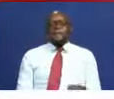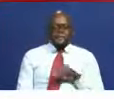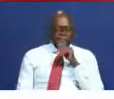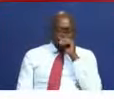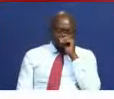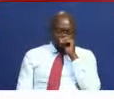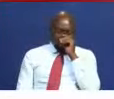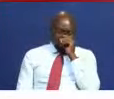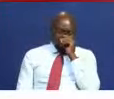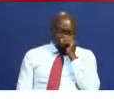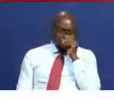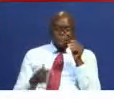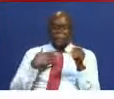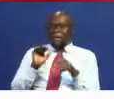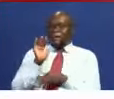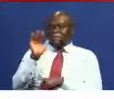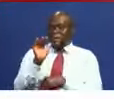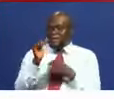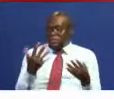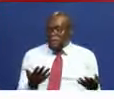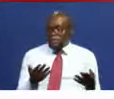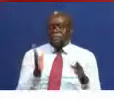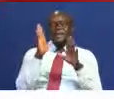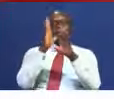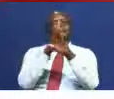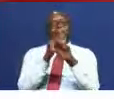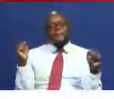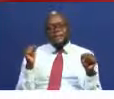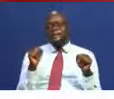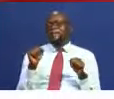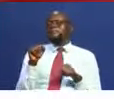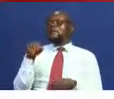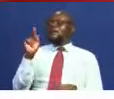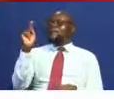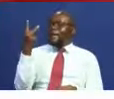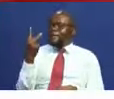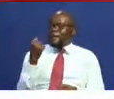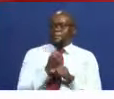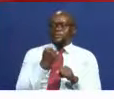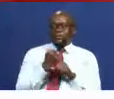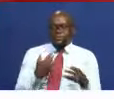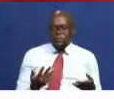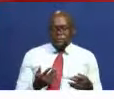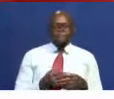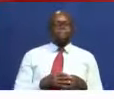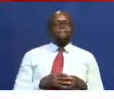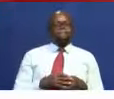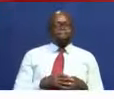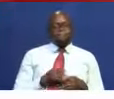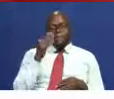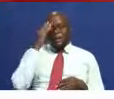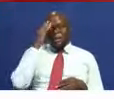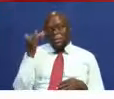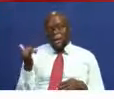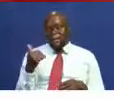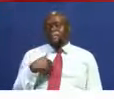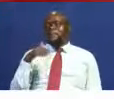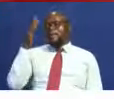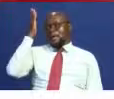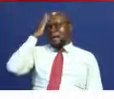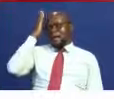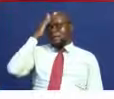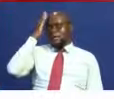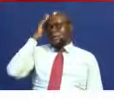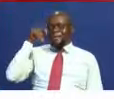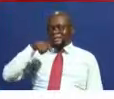Mr. Speaker, I want to call upon the president of the country of Kenya, because I know